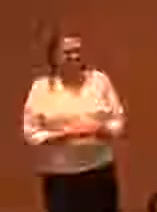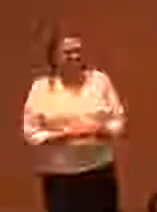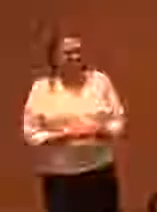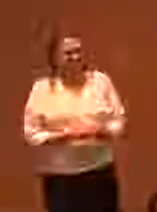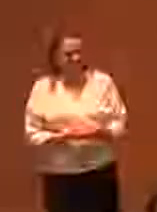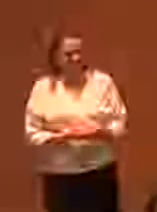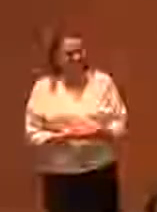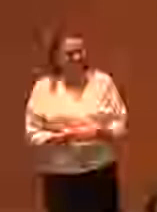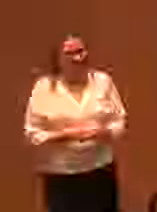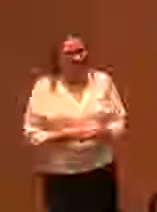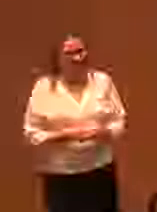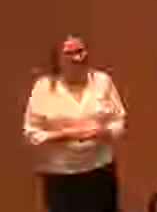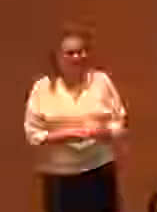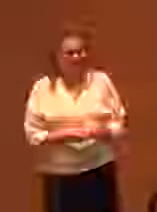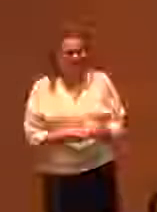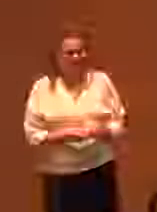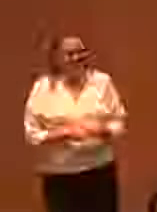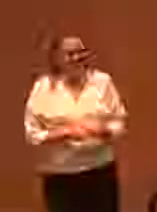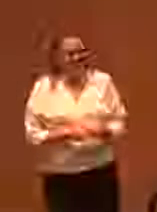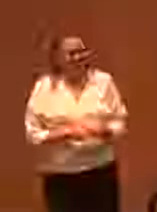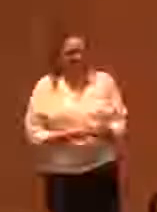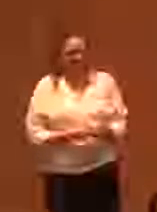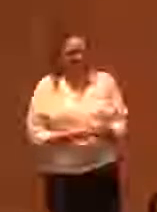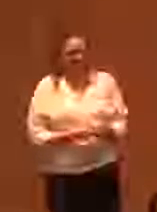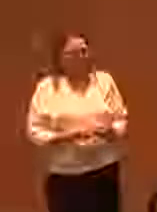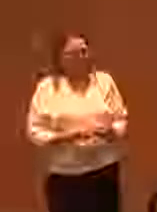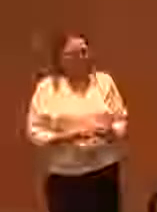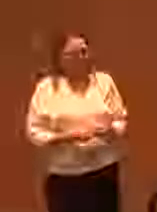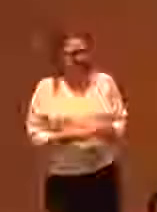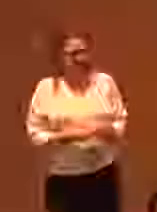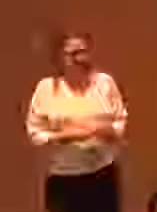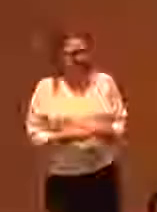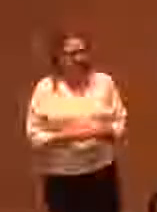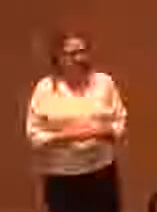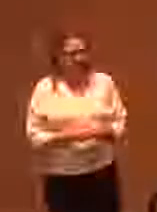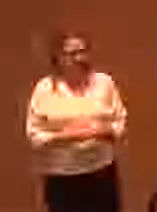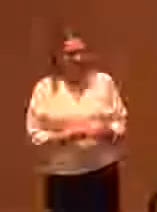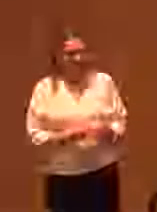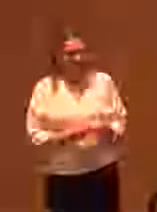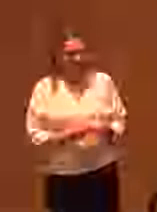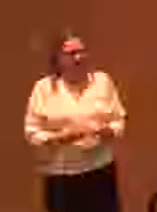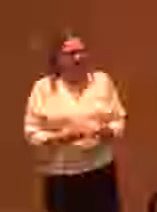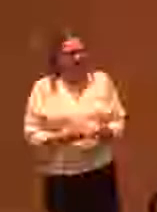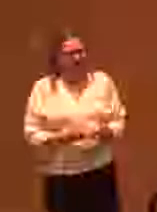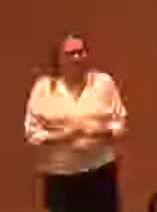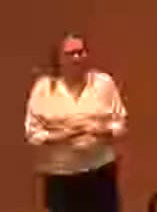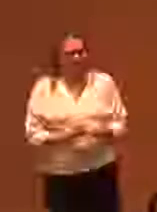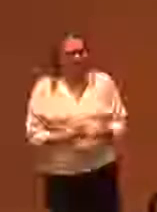Services program, which enabled individuals to get employment and co-op work.